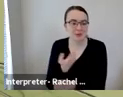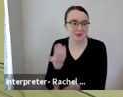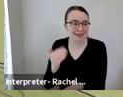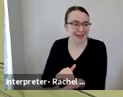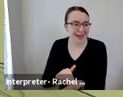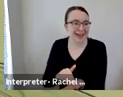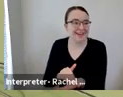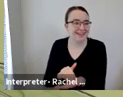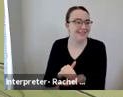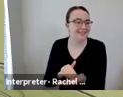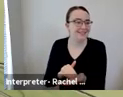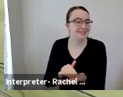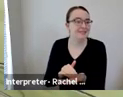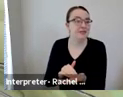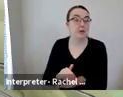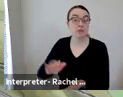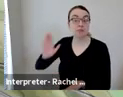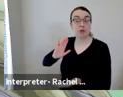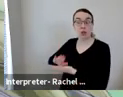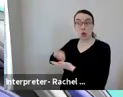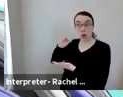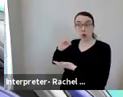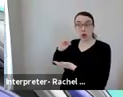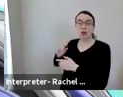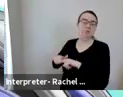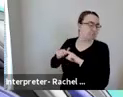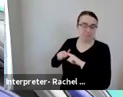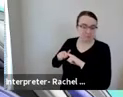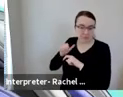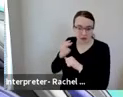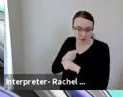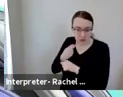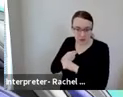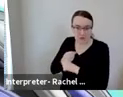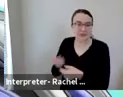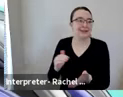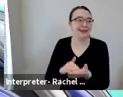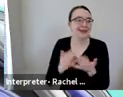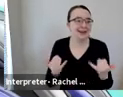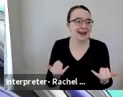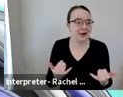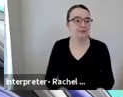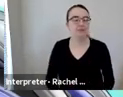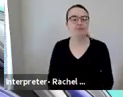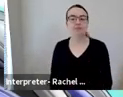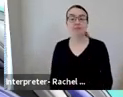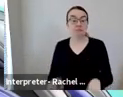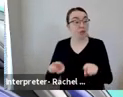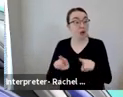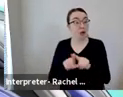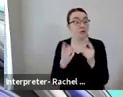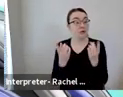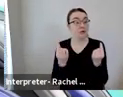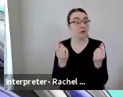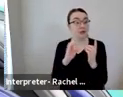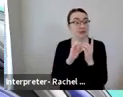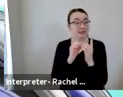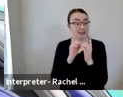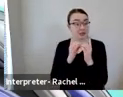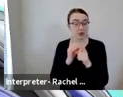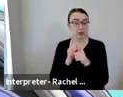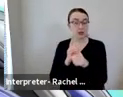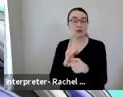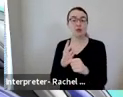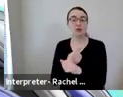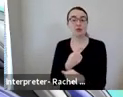with what I used to do. So I also do a lot of digital, so I do a lot of concept work in